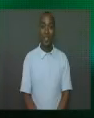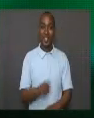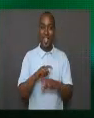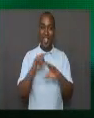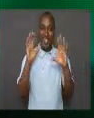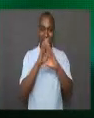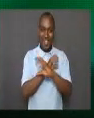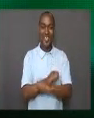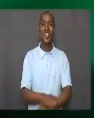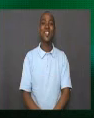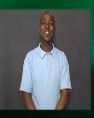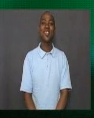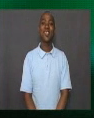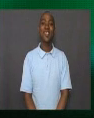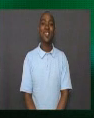Time's up.